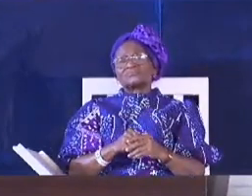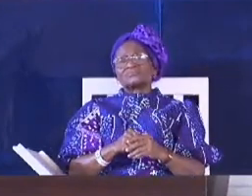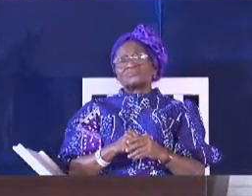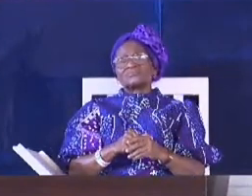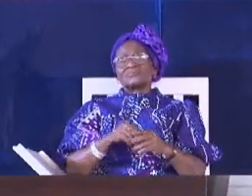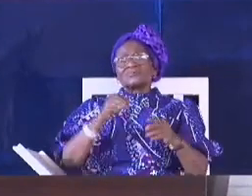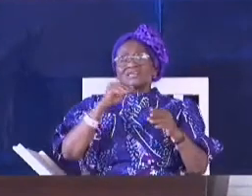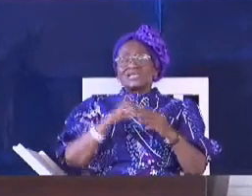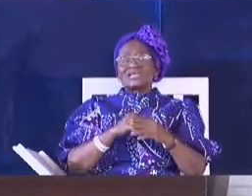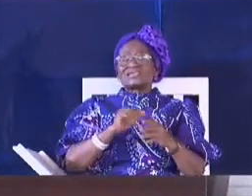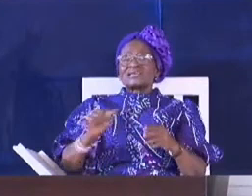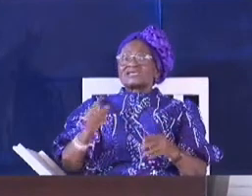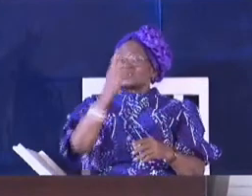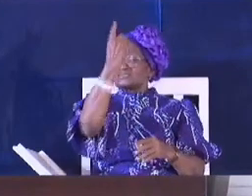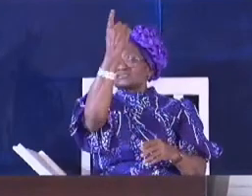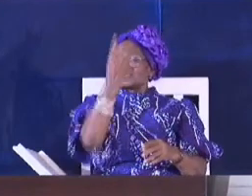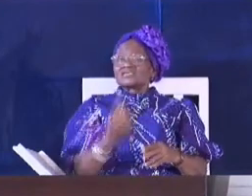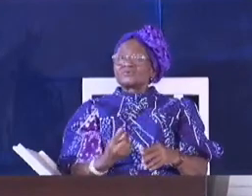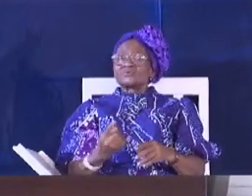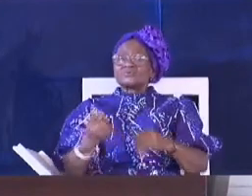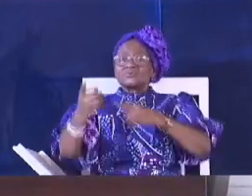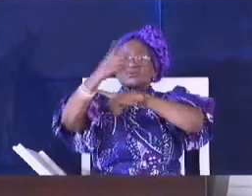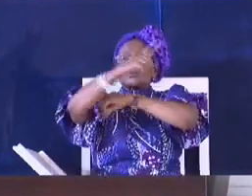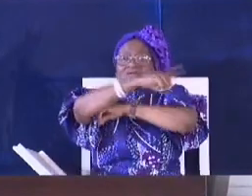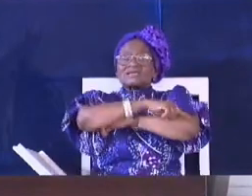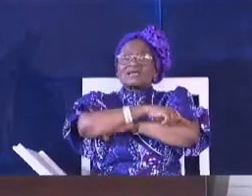In a single day,